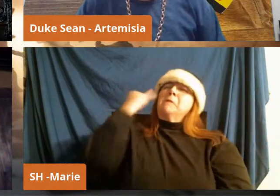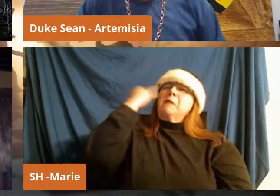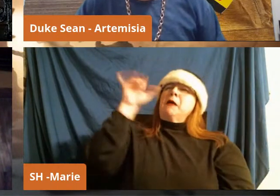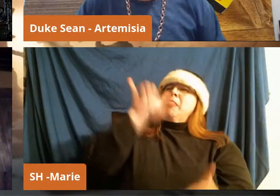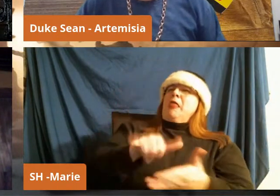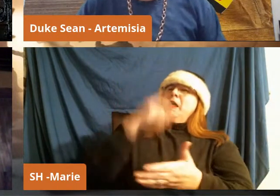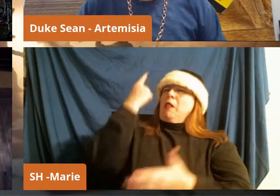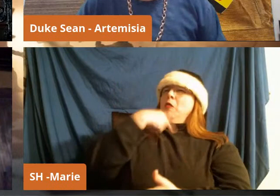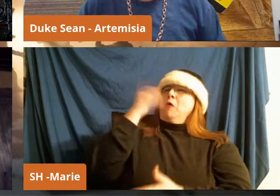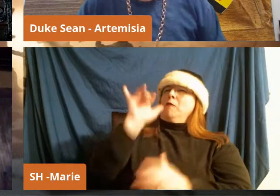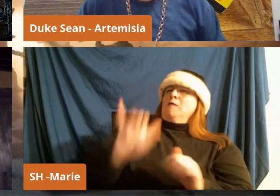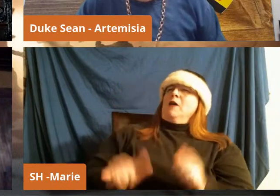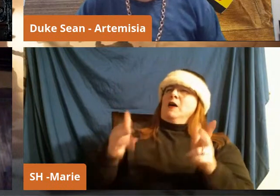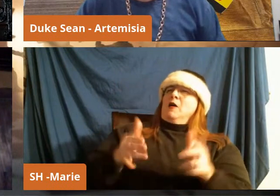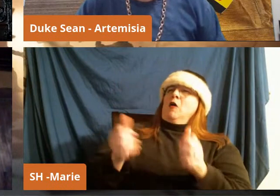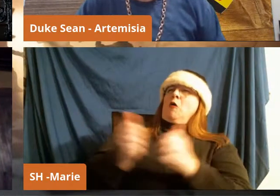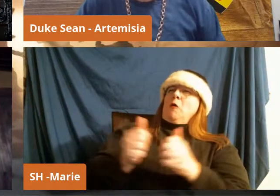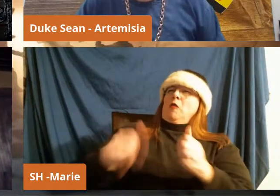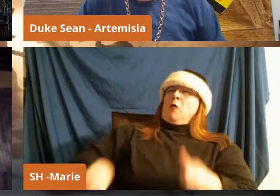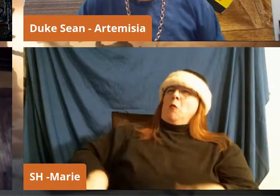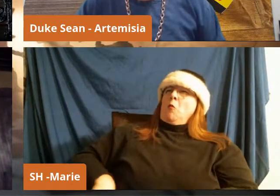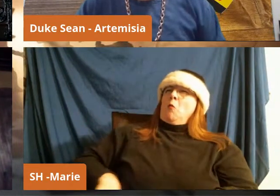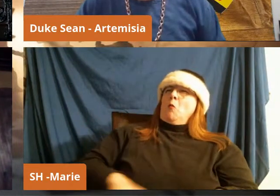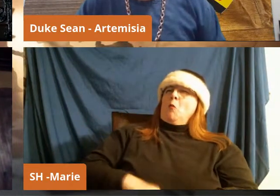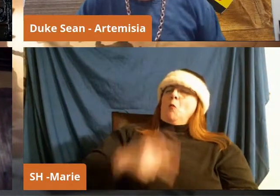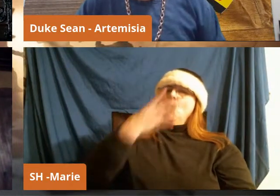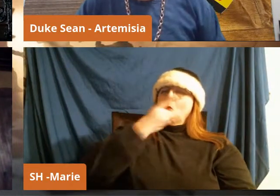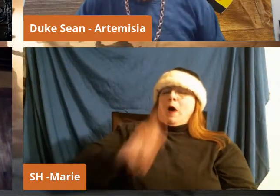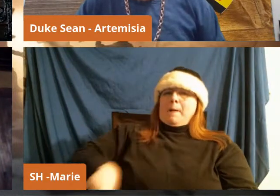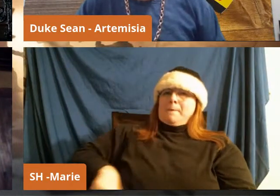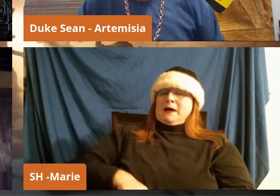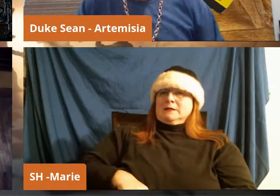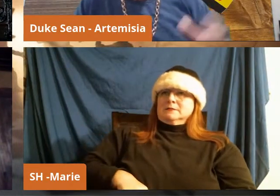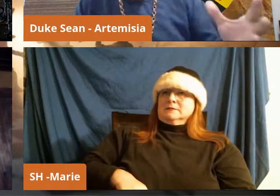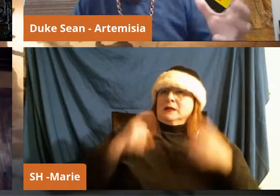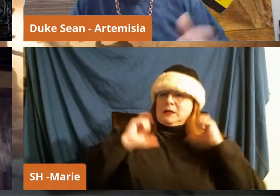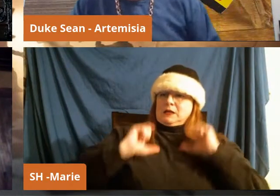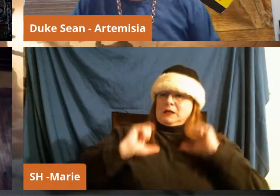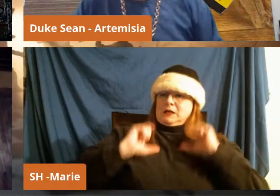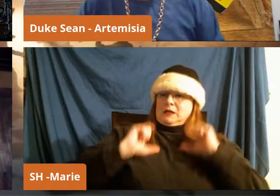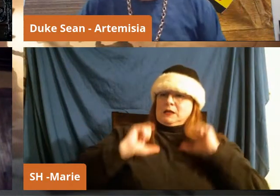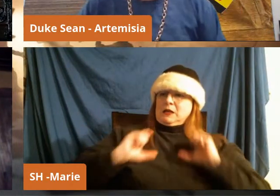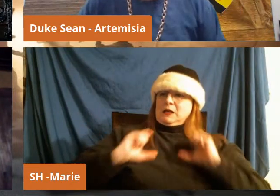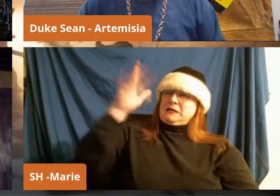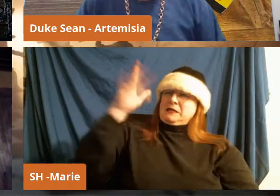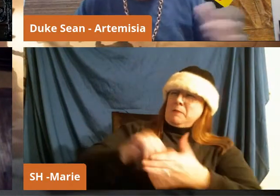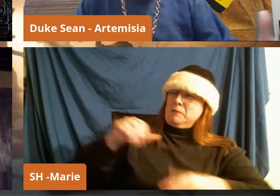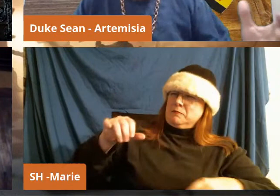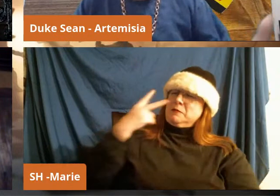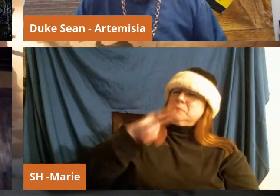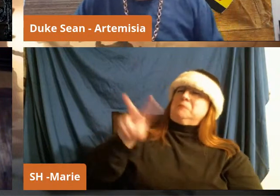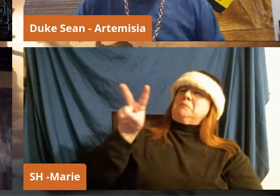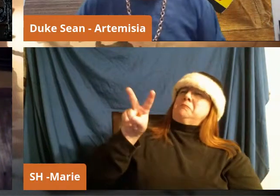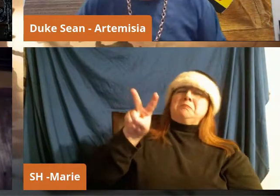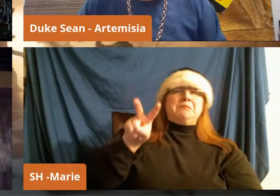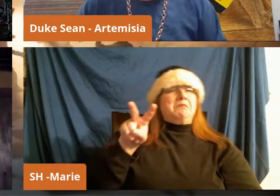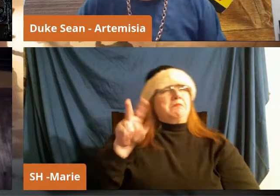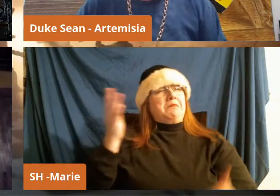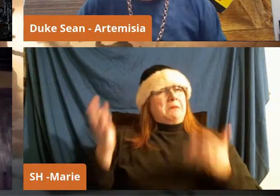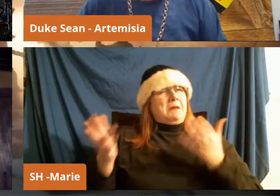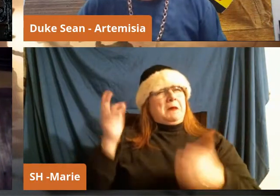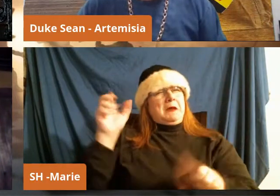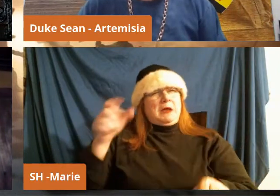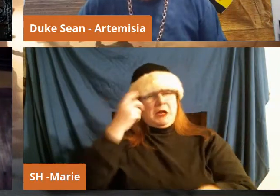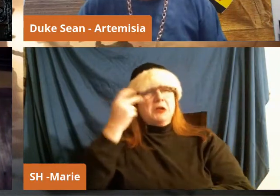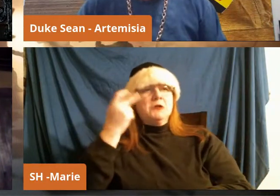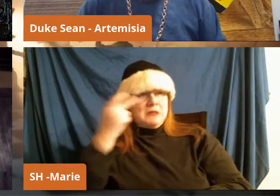what they look like with a white belt and a chain? Right. Like, can I see that person and say I can see them wearing the